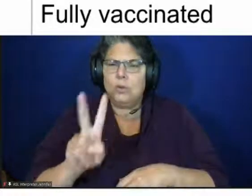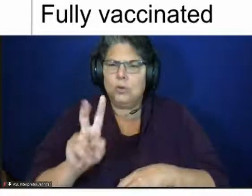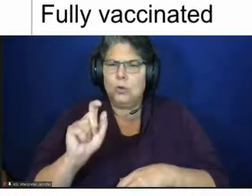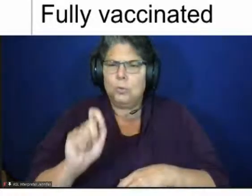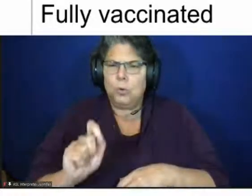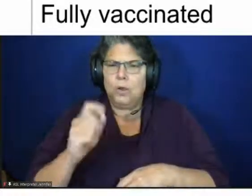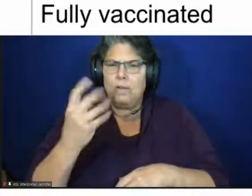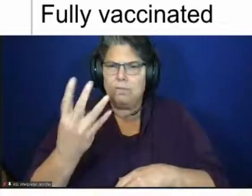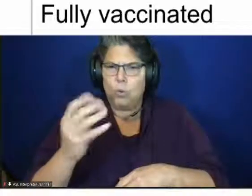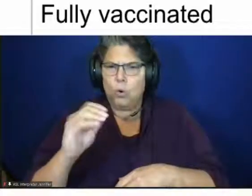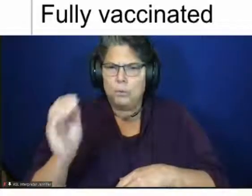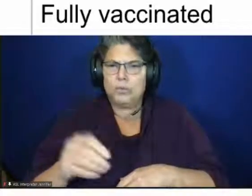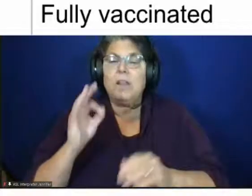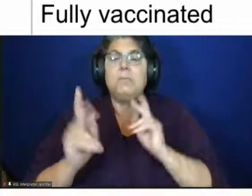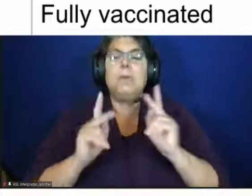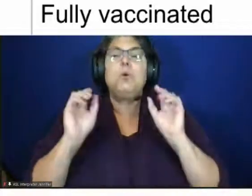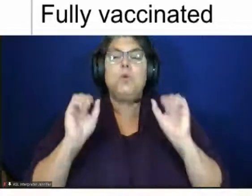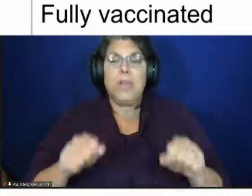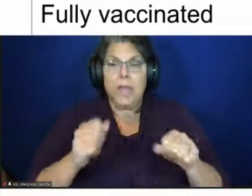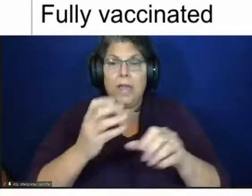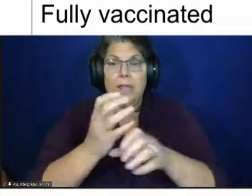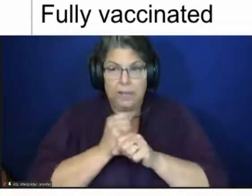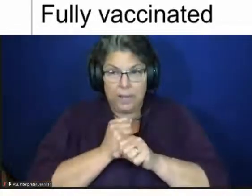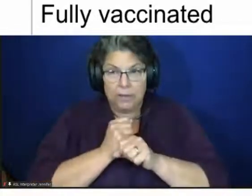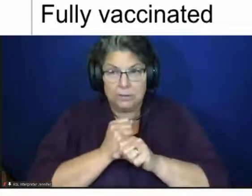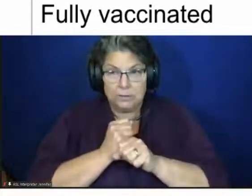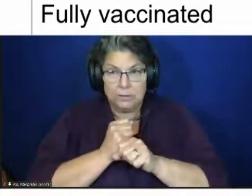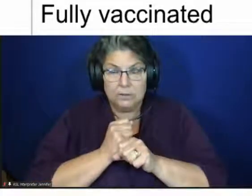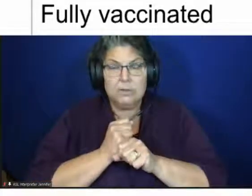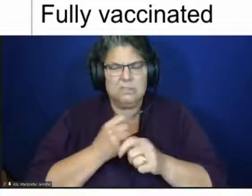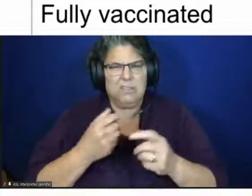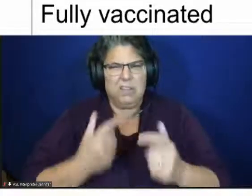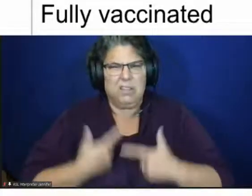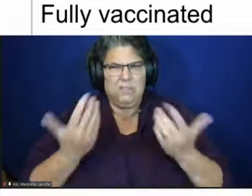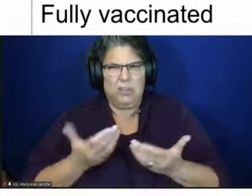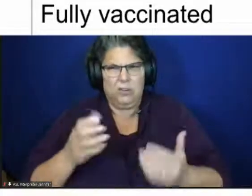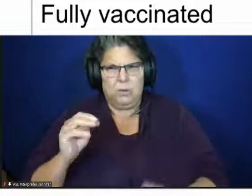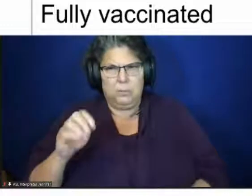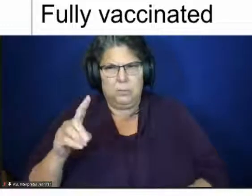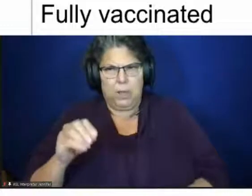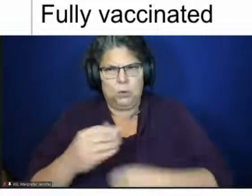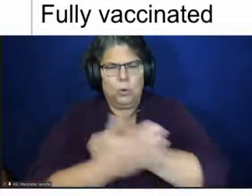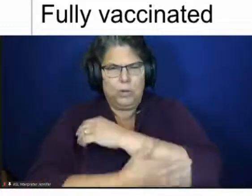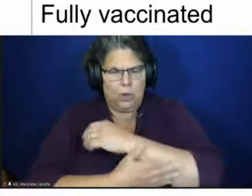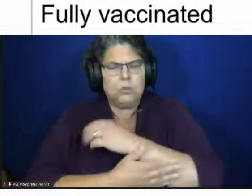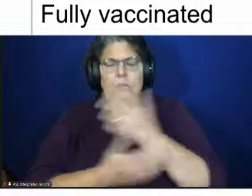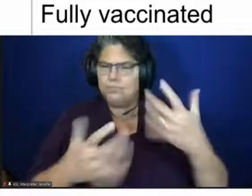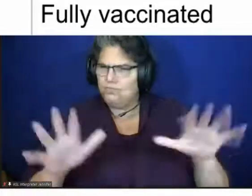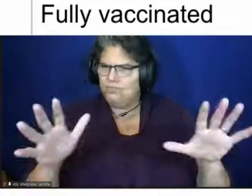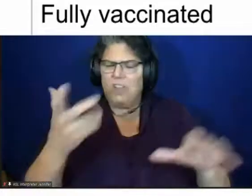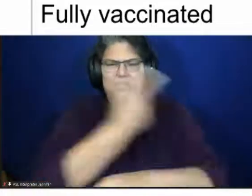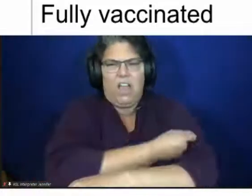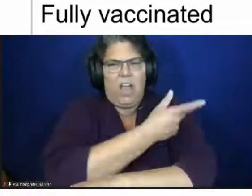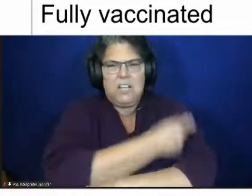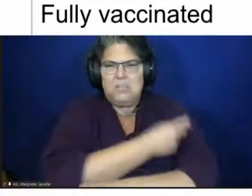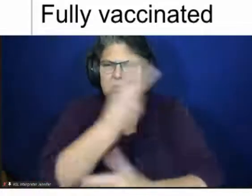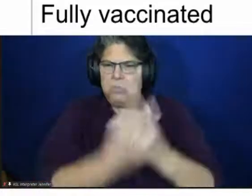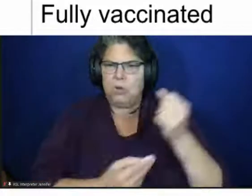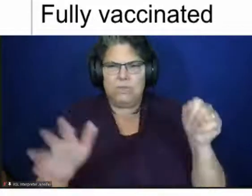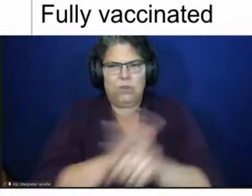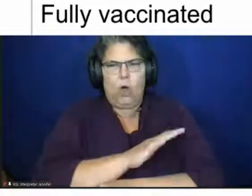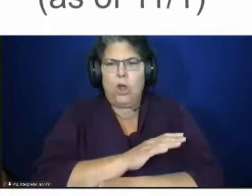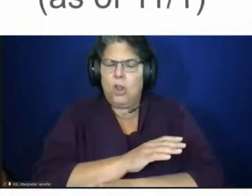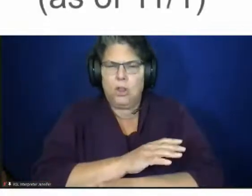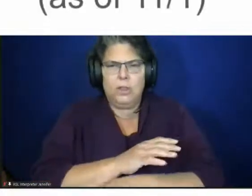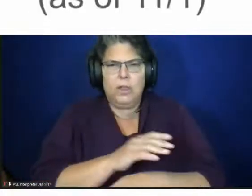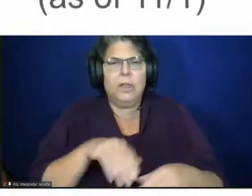72.4% of eligible Mendocino residents are fully vaccinated. And on the next slide, it shows